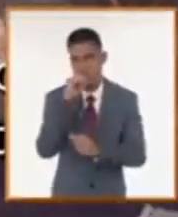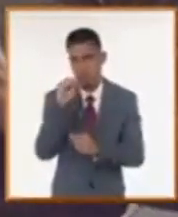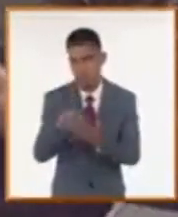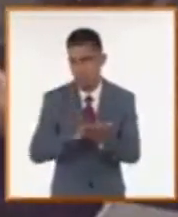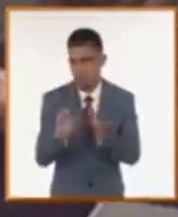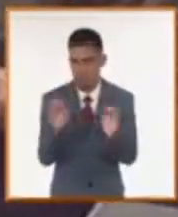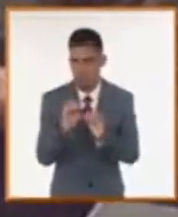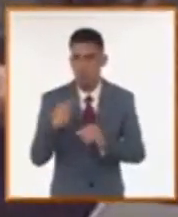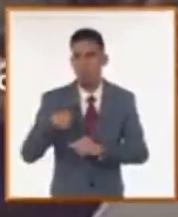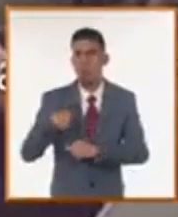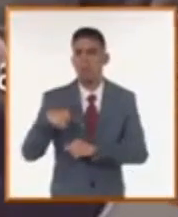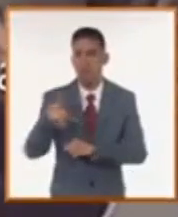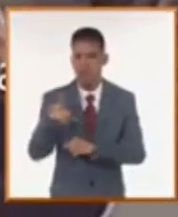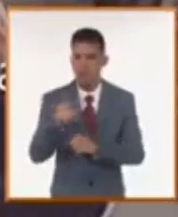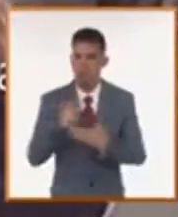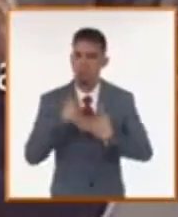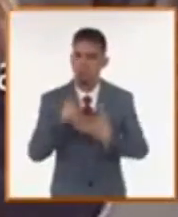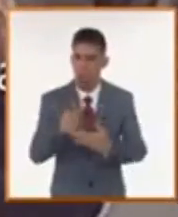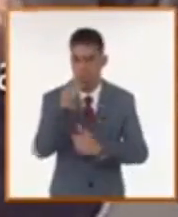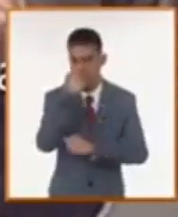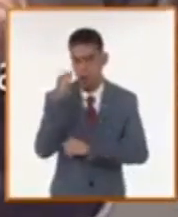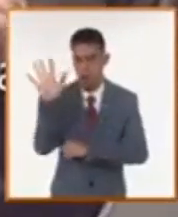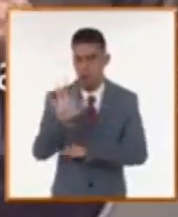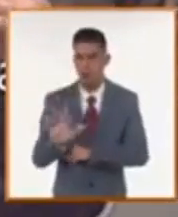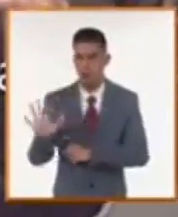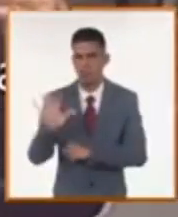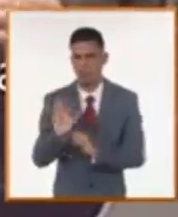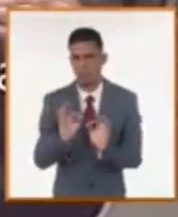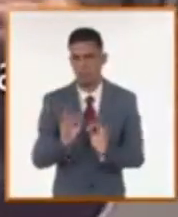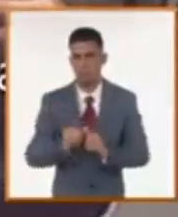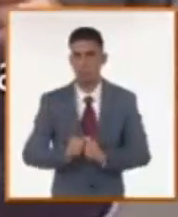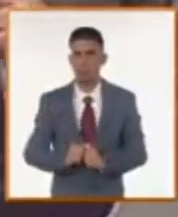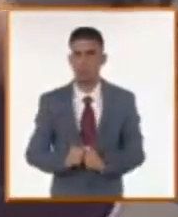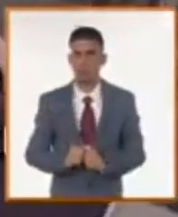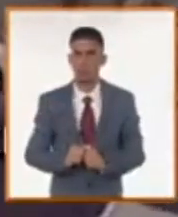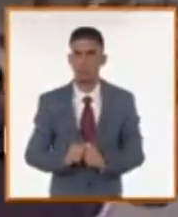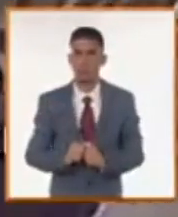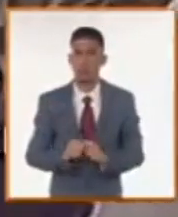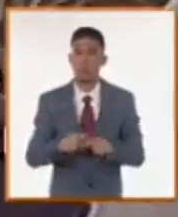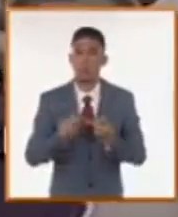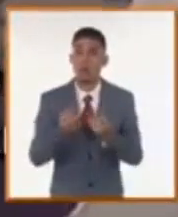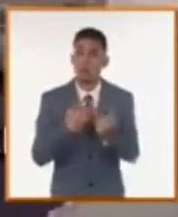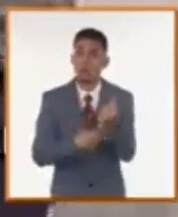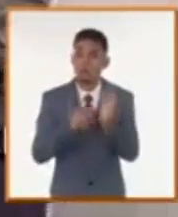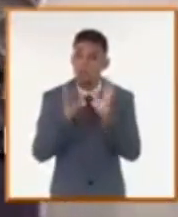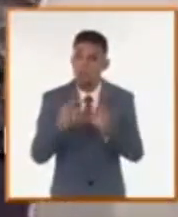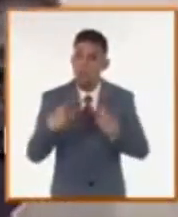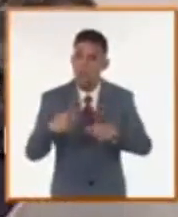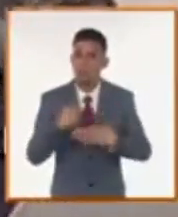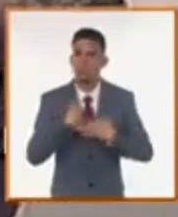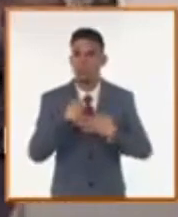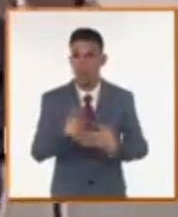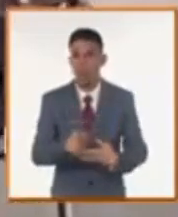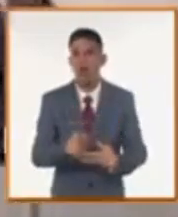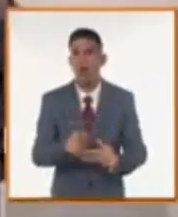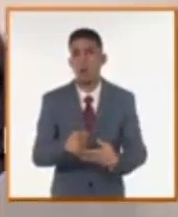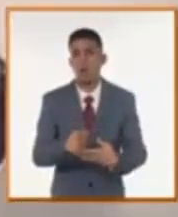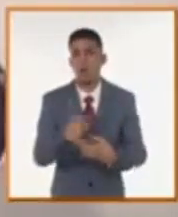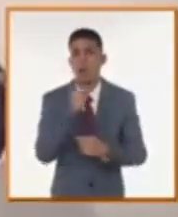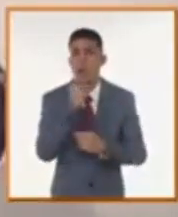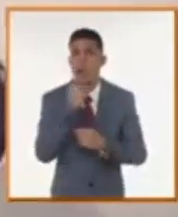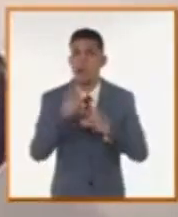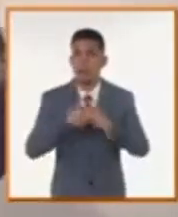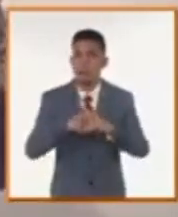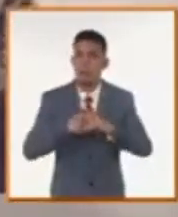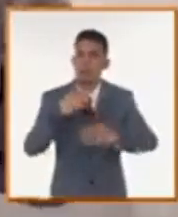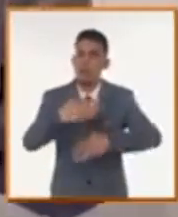for a confrontation to obtain an important una solución razonable, military victory. We rather want una solución a una parte del problema de África Austral.